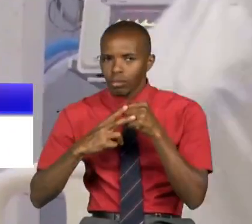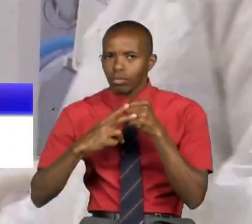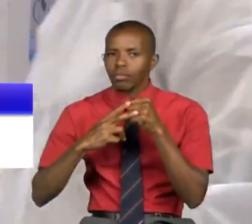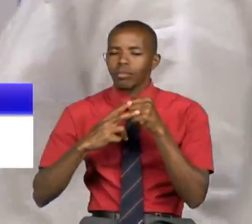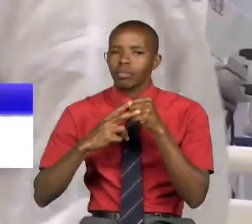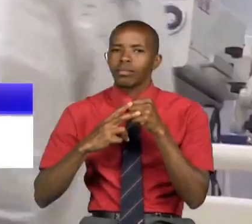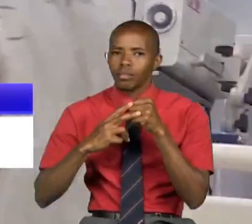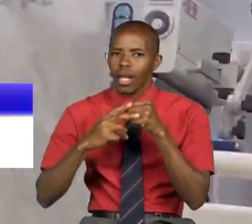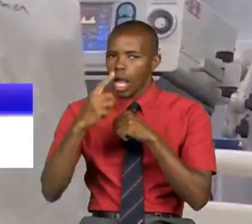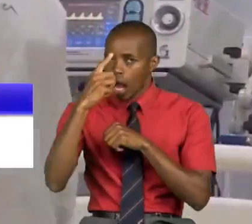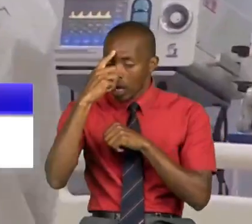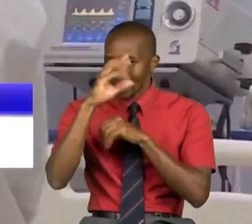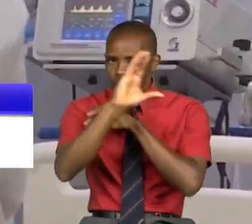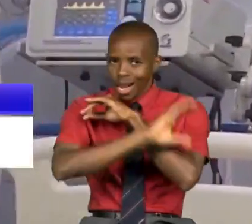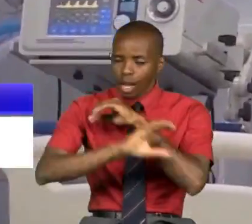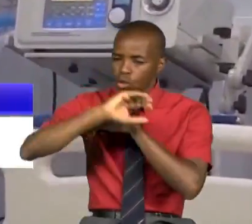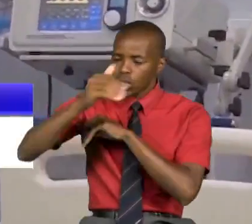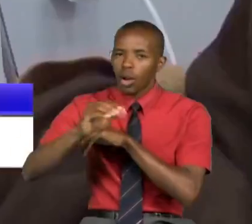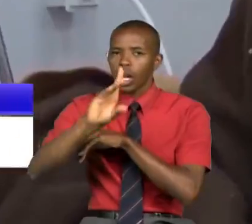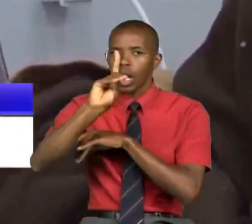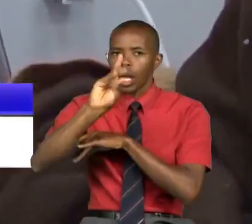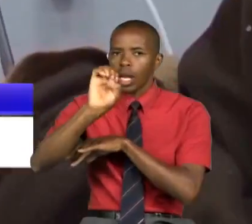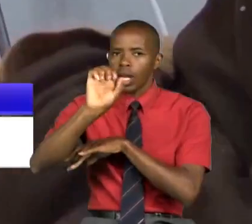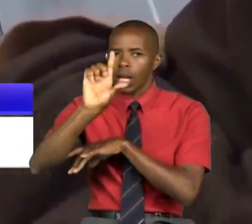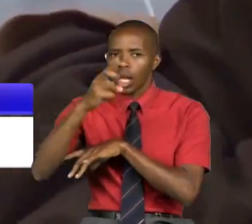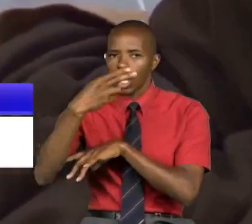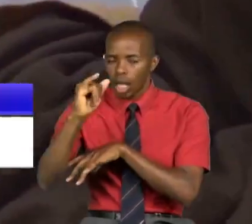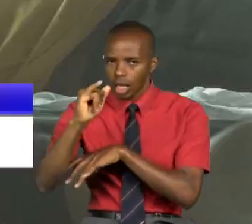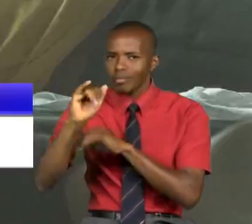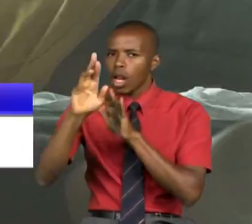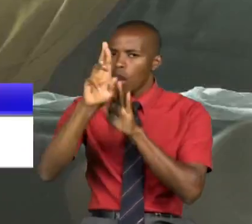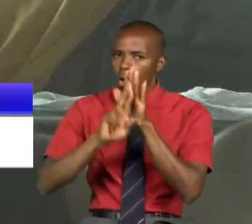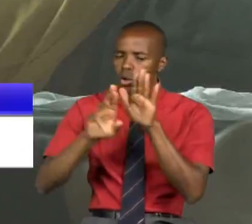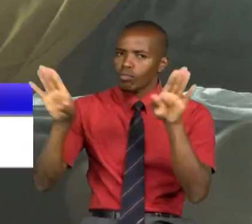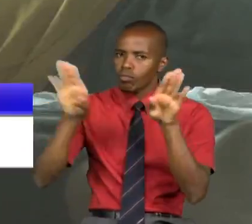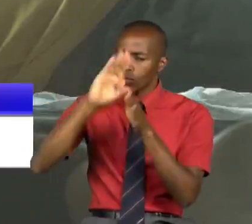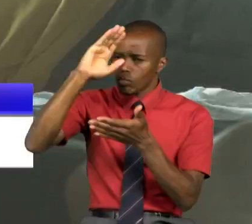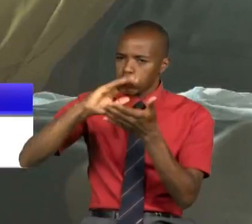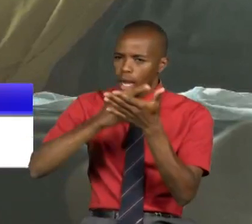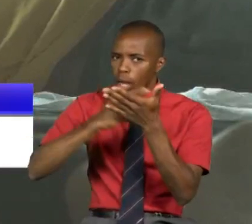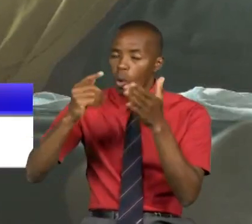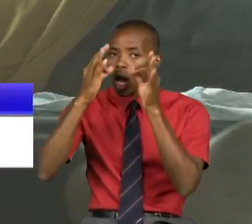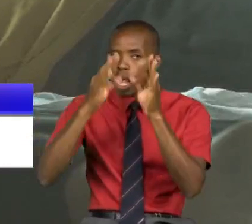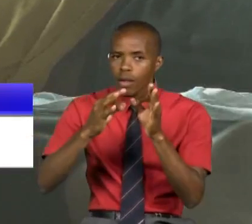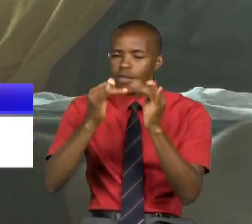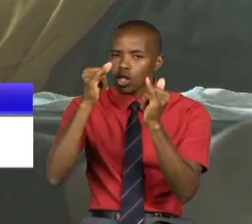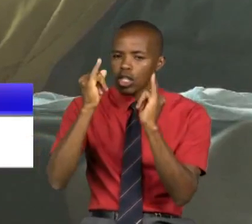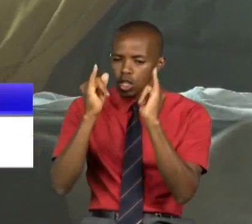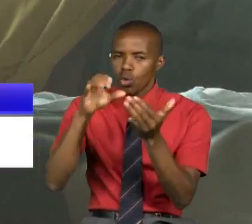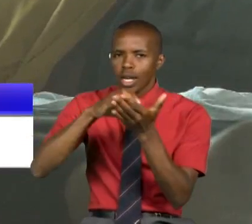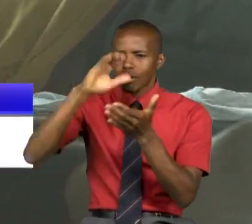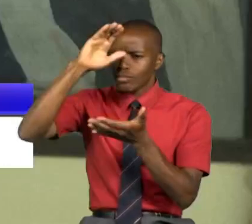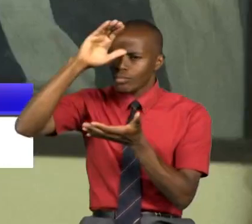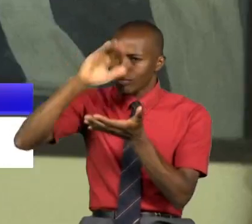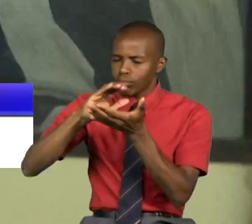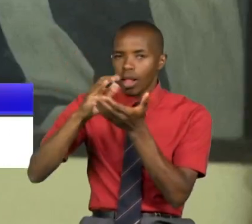capital, New Delhi, will start relaxing its strict coronavirus lockdown next week if new cases continue to drop in